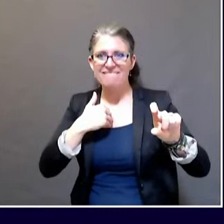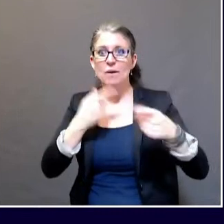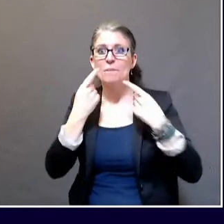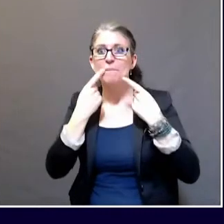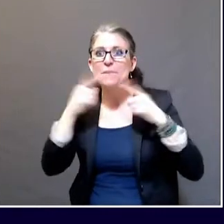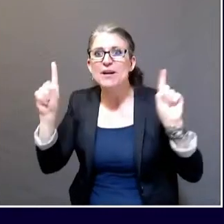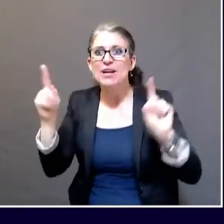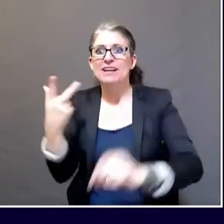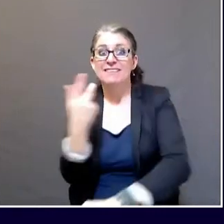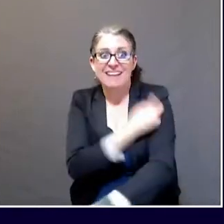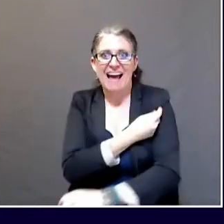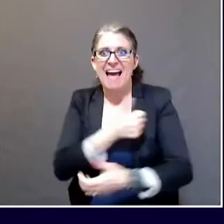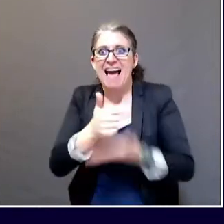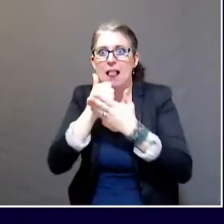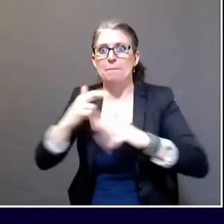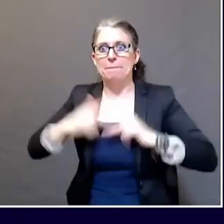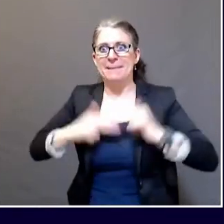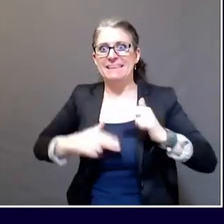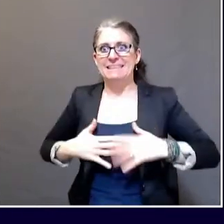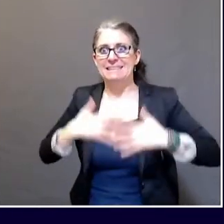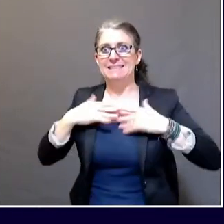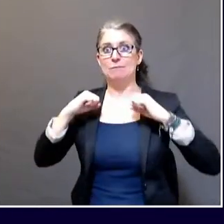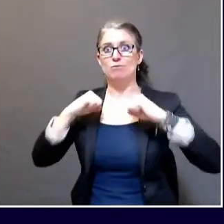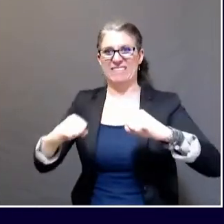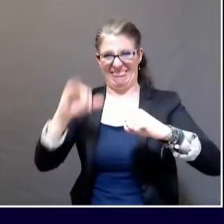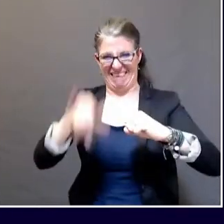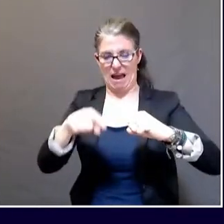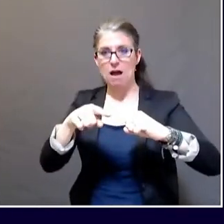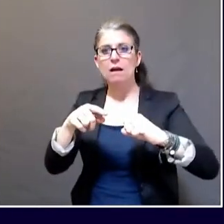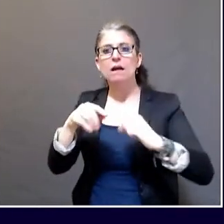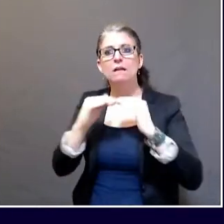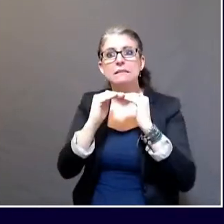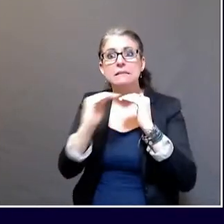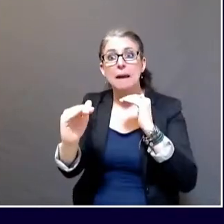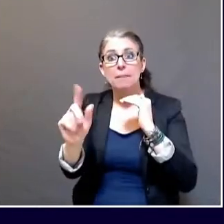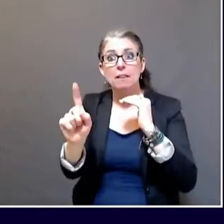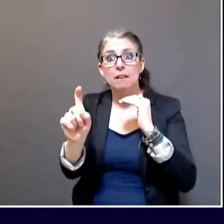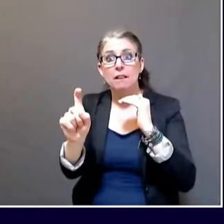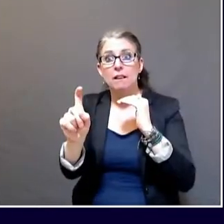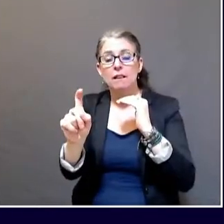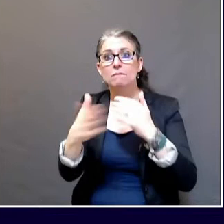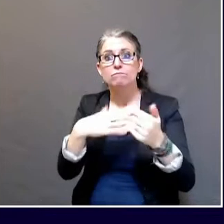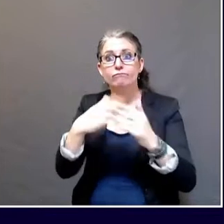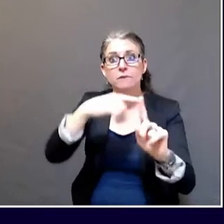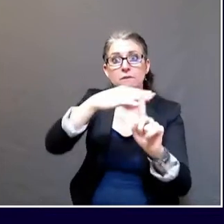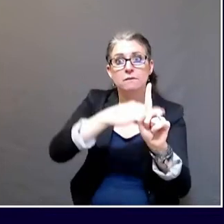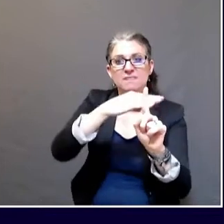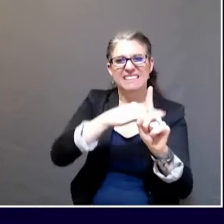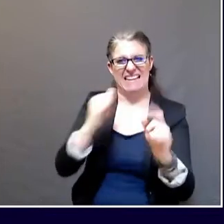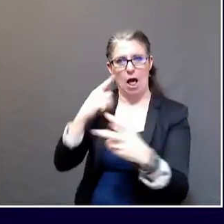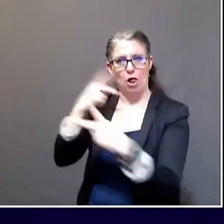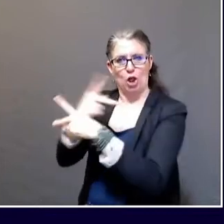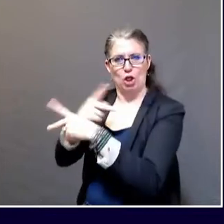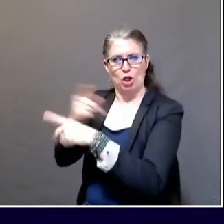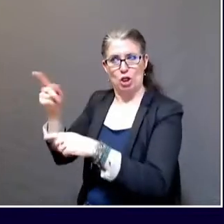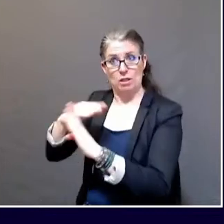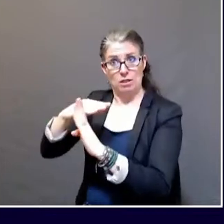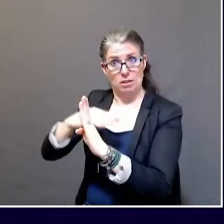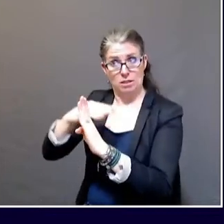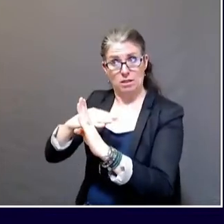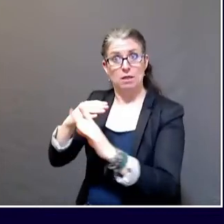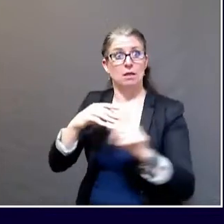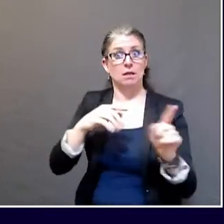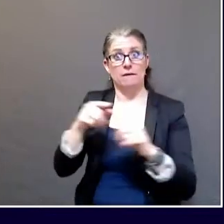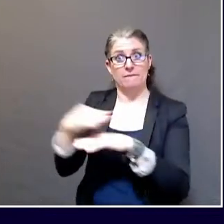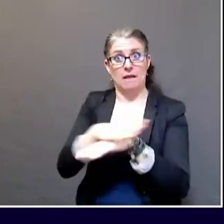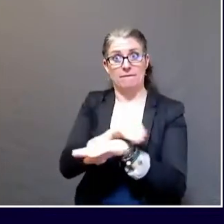vaccine can still be utilized and is viable, or alternatively is not viable. Is it possible to know how